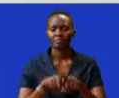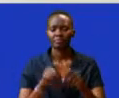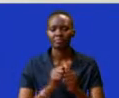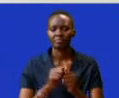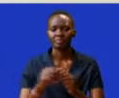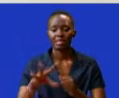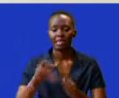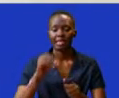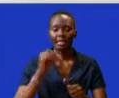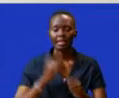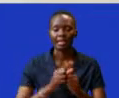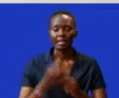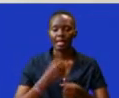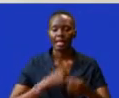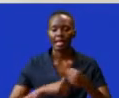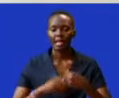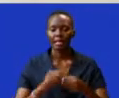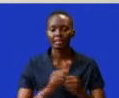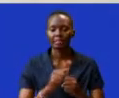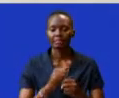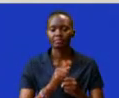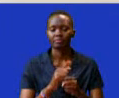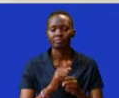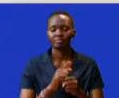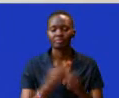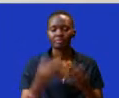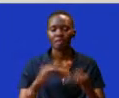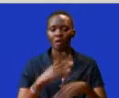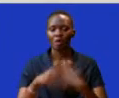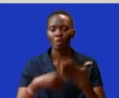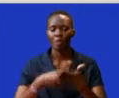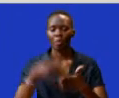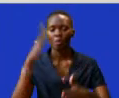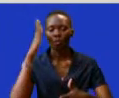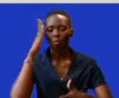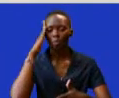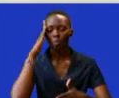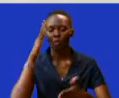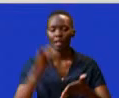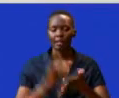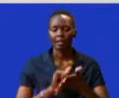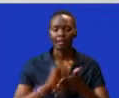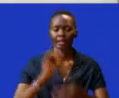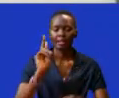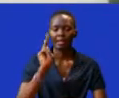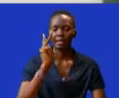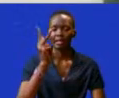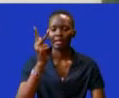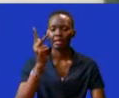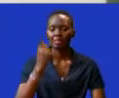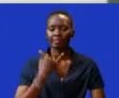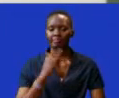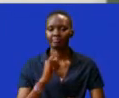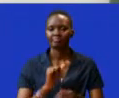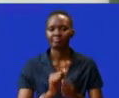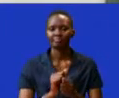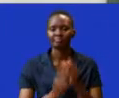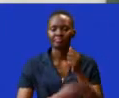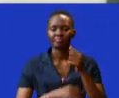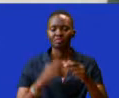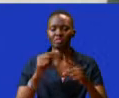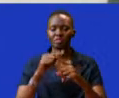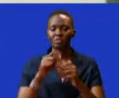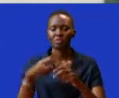active place in it. We all know that Kenya is vulnerable to natural